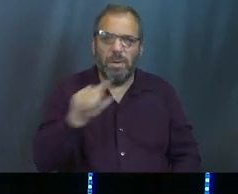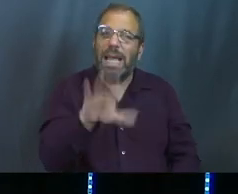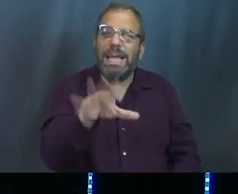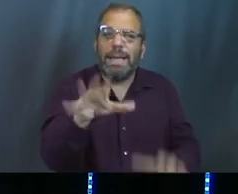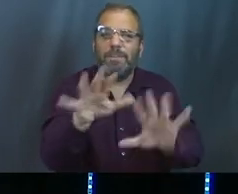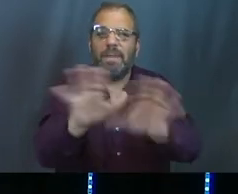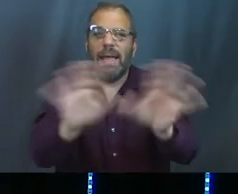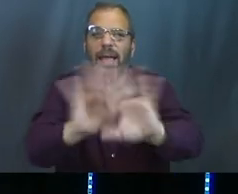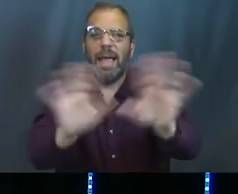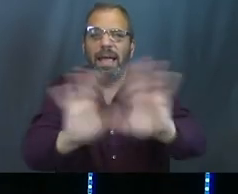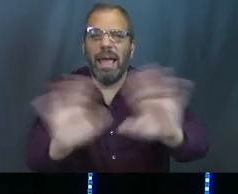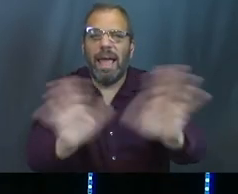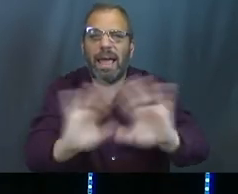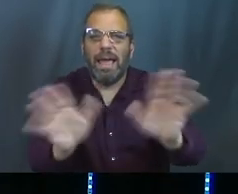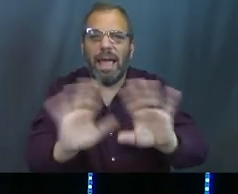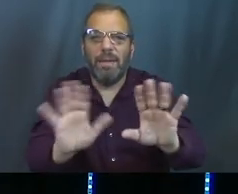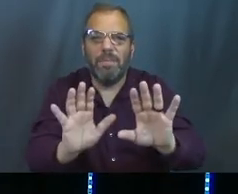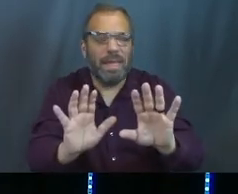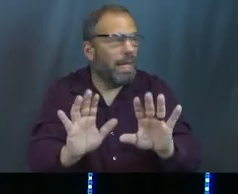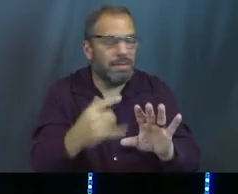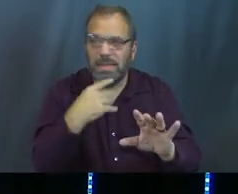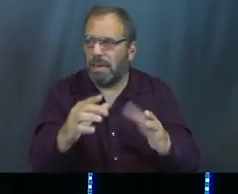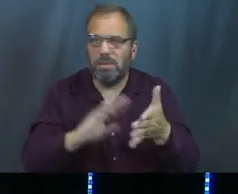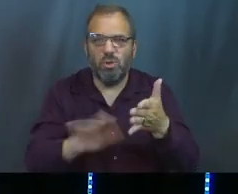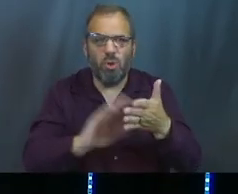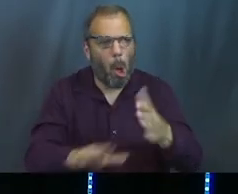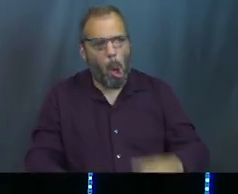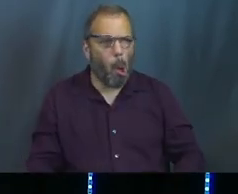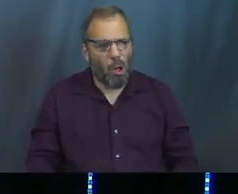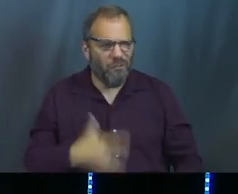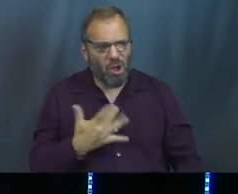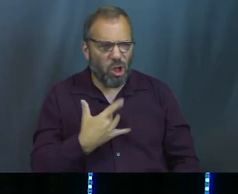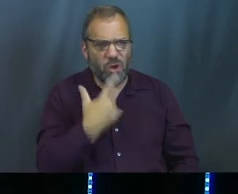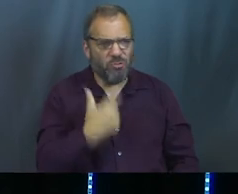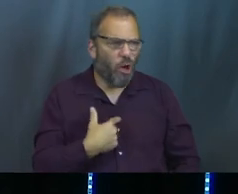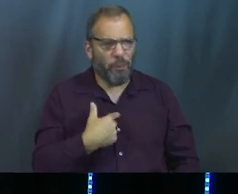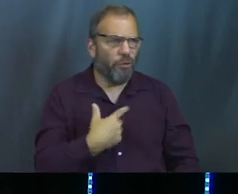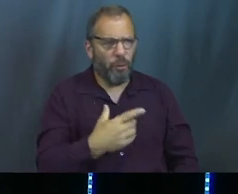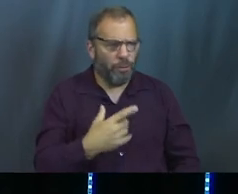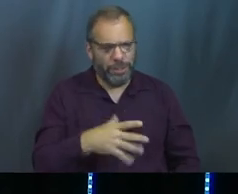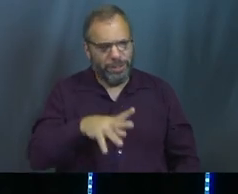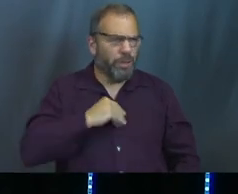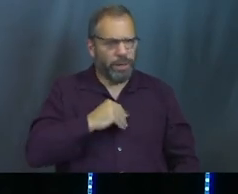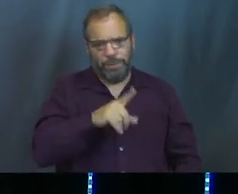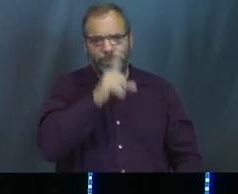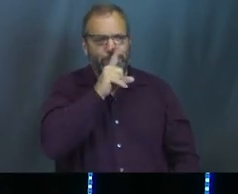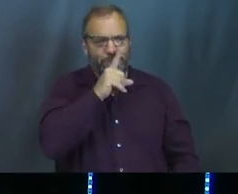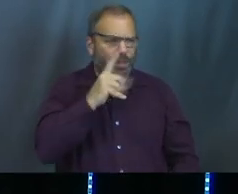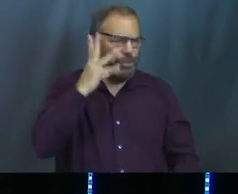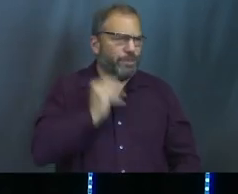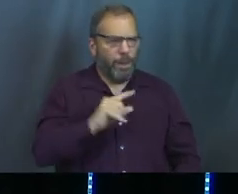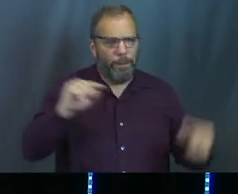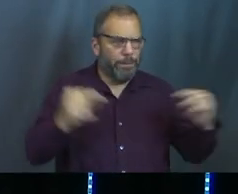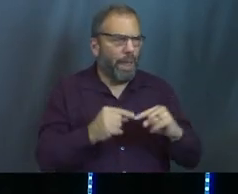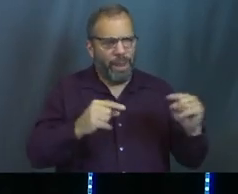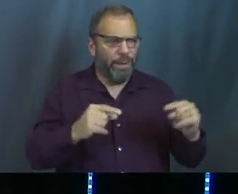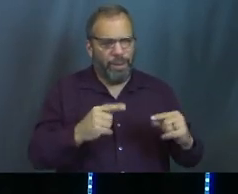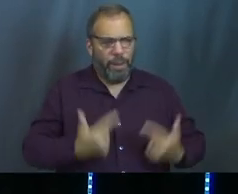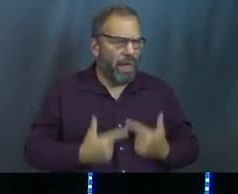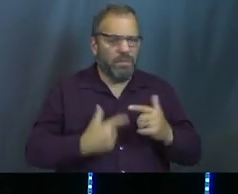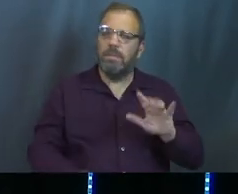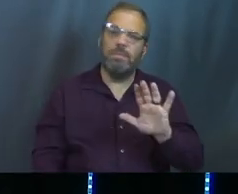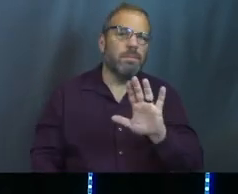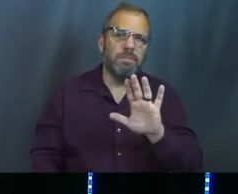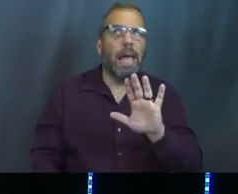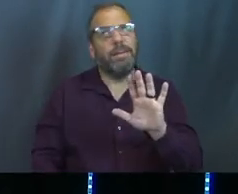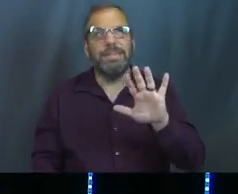And hear me out on this. Quick disclaimer, because I don't want to sit in here and you guys like, it just feels like you're telling me to suck it up, like to get through my pain and just be like, it's just part of life.